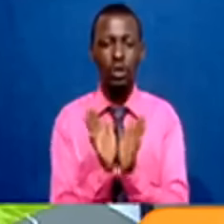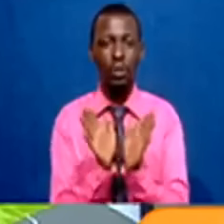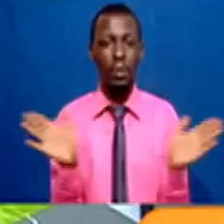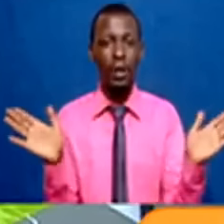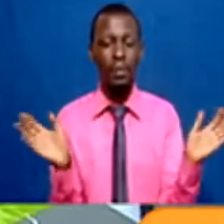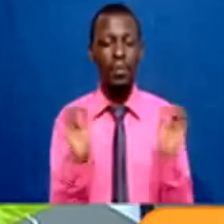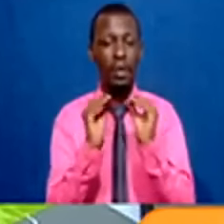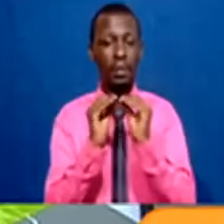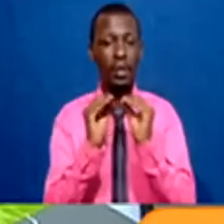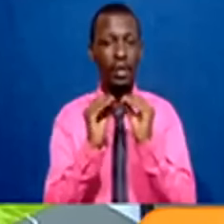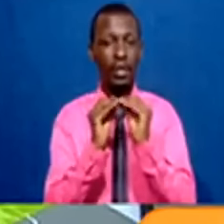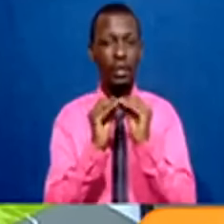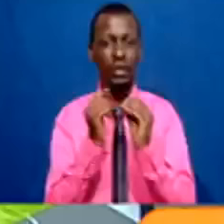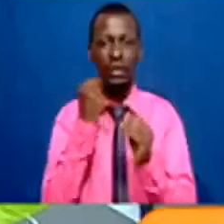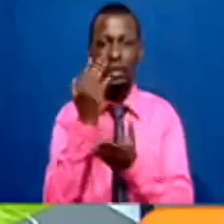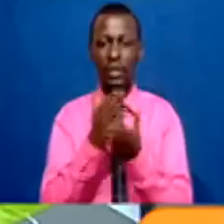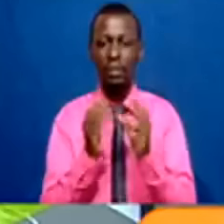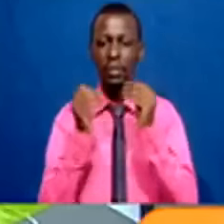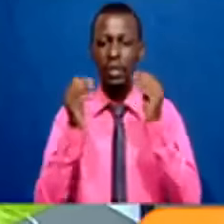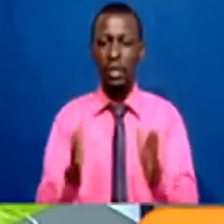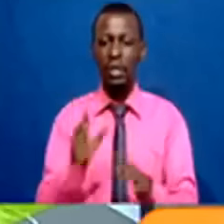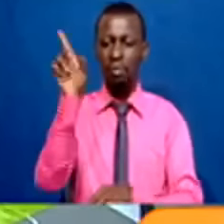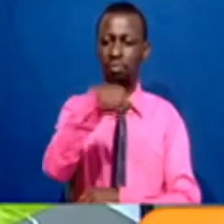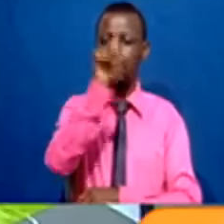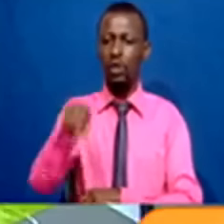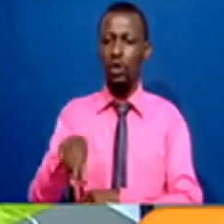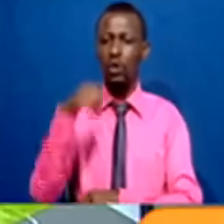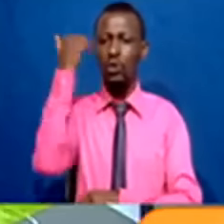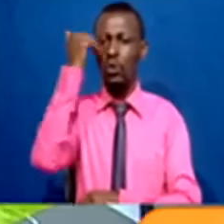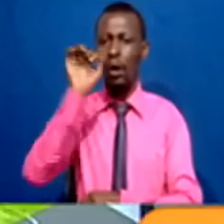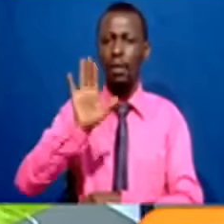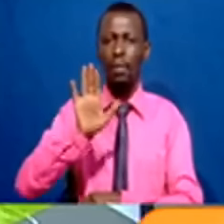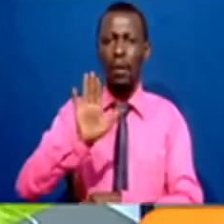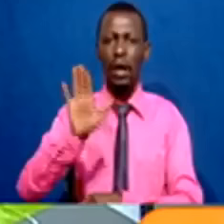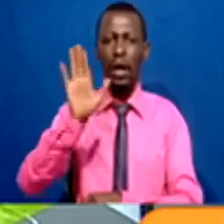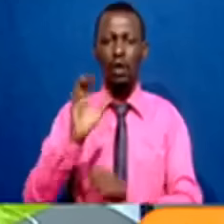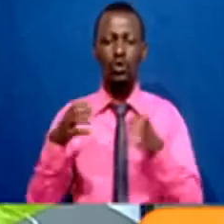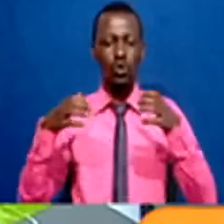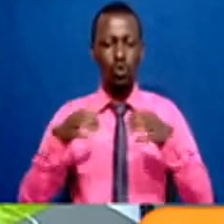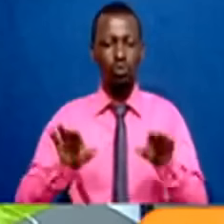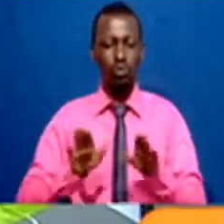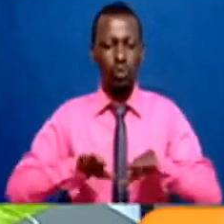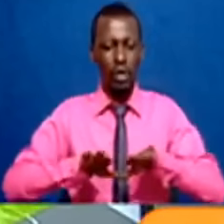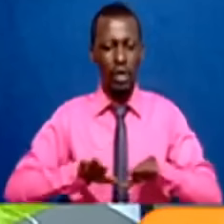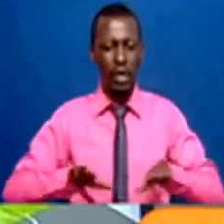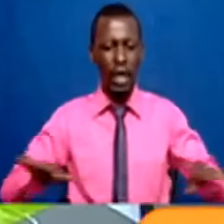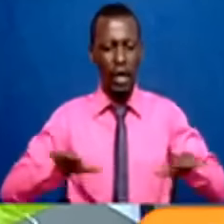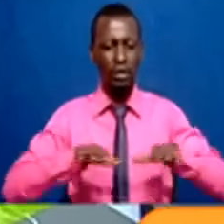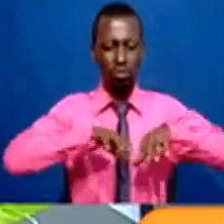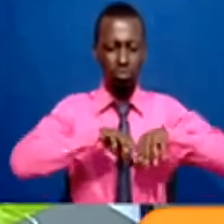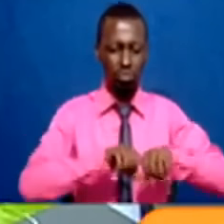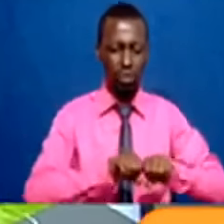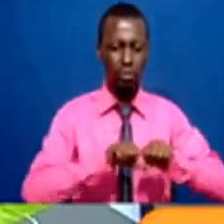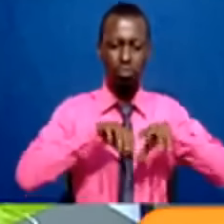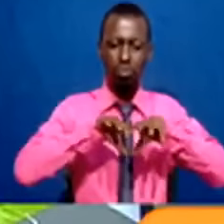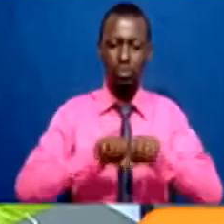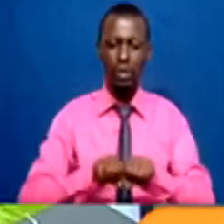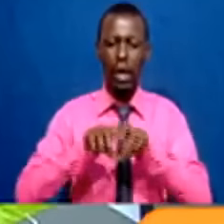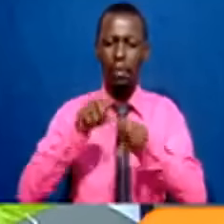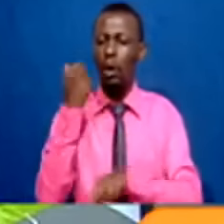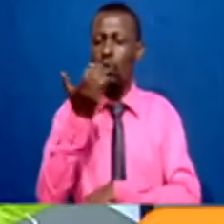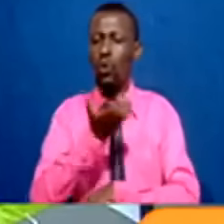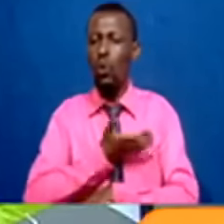Kihara accused a section of leaders of being behind a syndicate of land grabbers targeting unsuspecting owners.